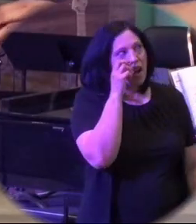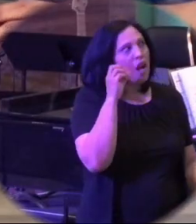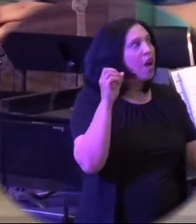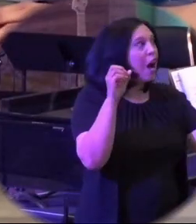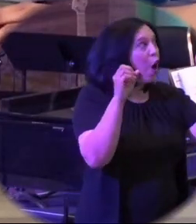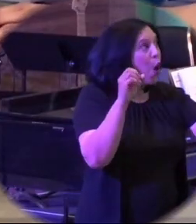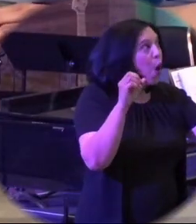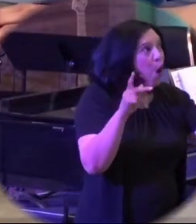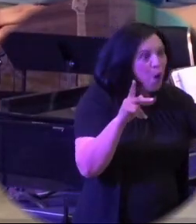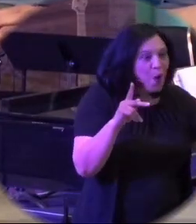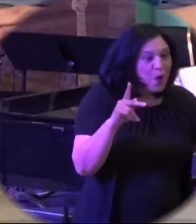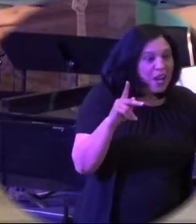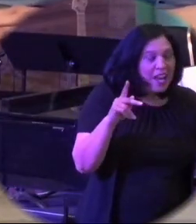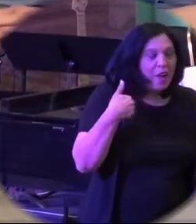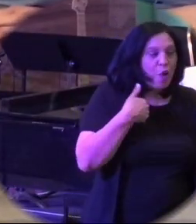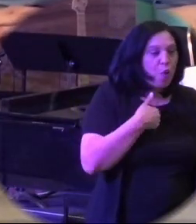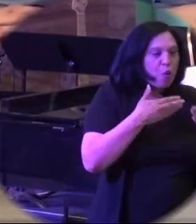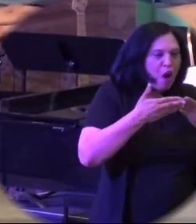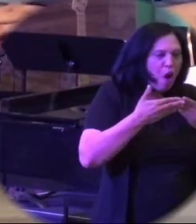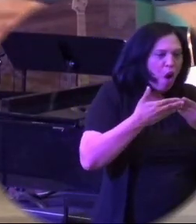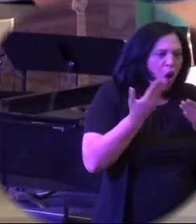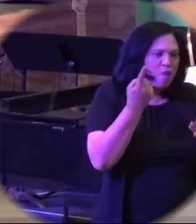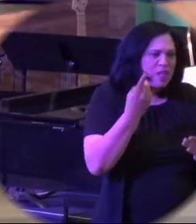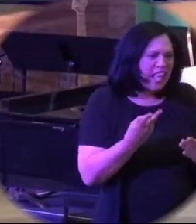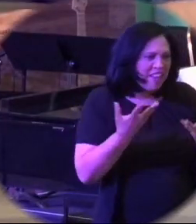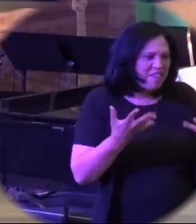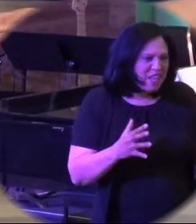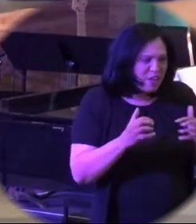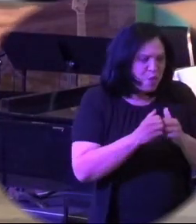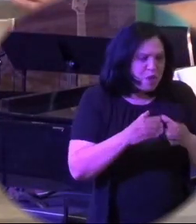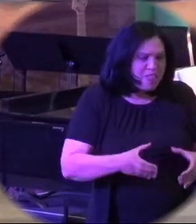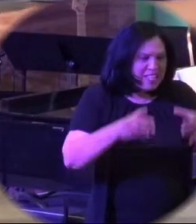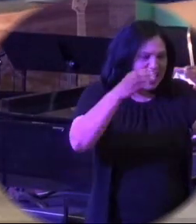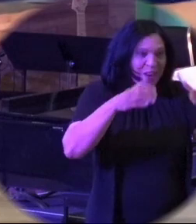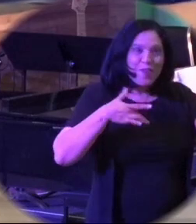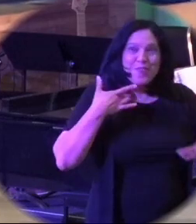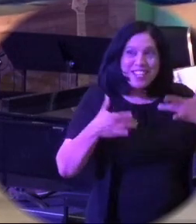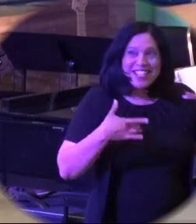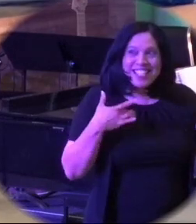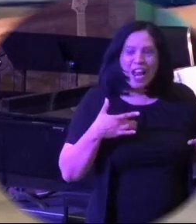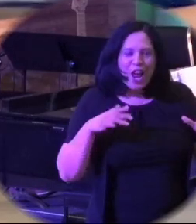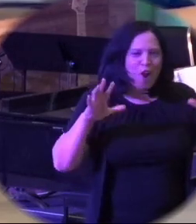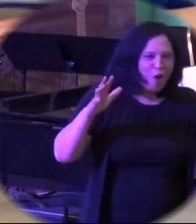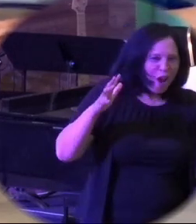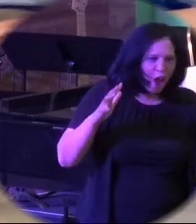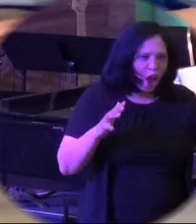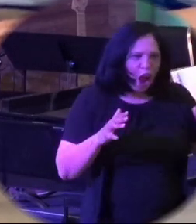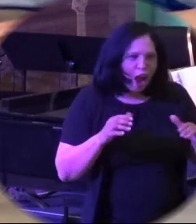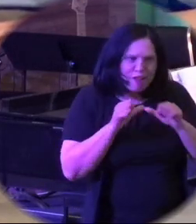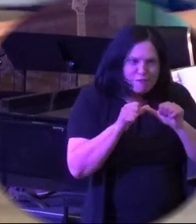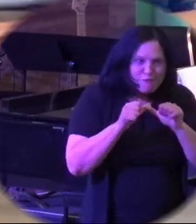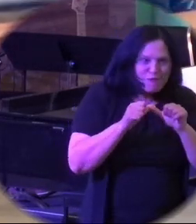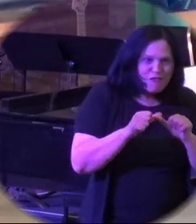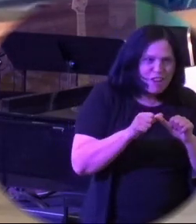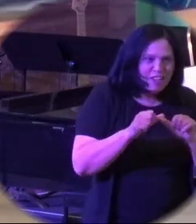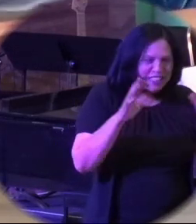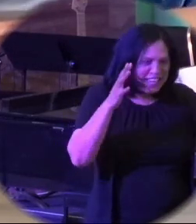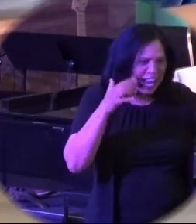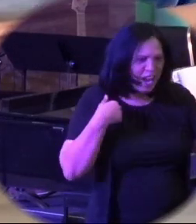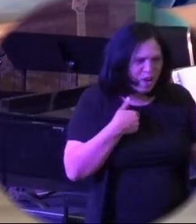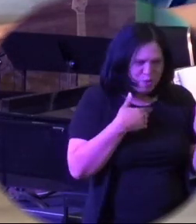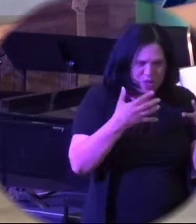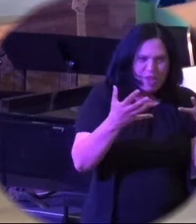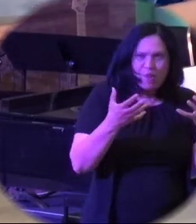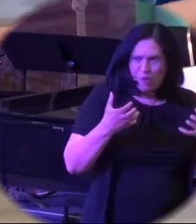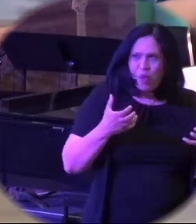Okay, guys. We're almost half done with this tower. It's very exciting. Let's keep going. What do you say? Yay! We want to